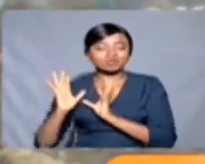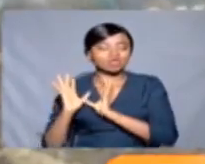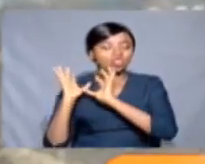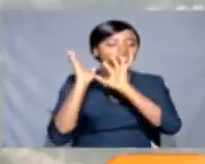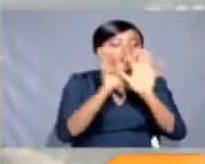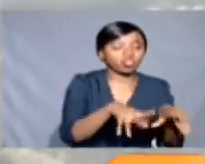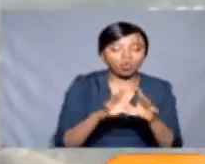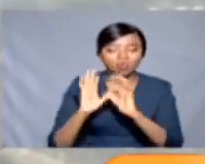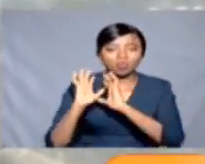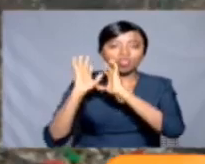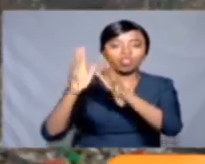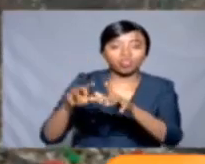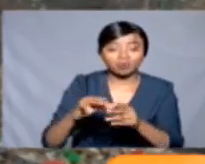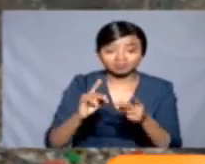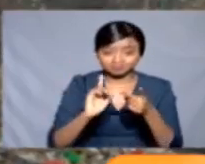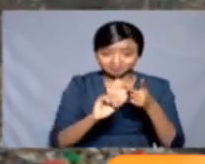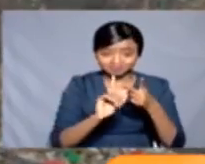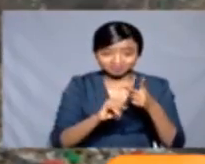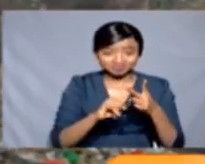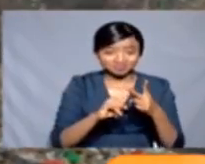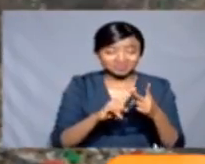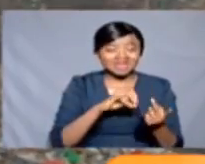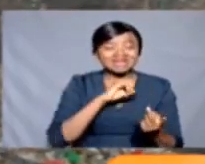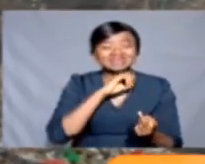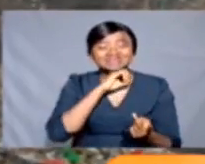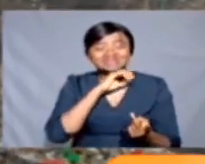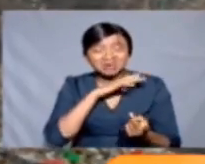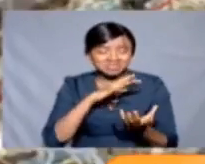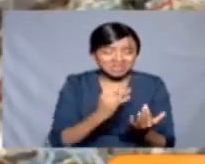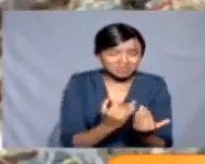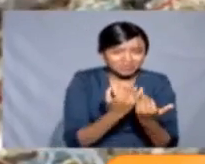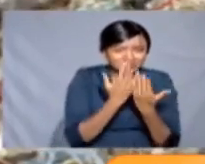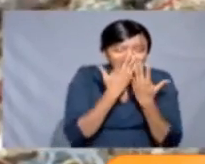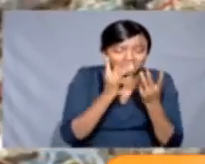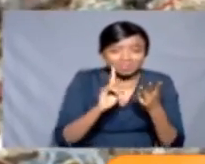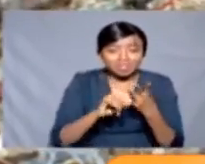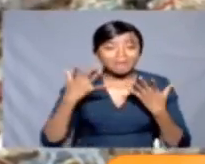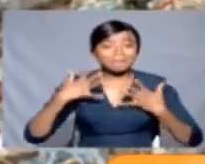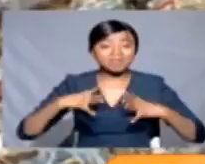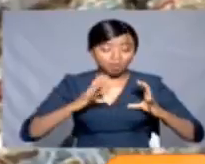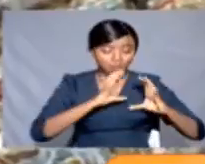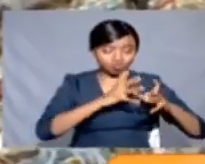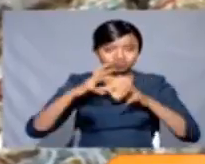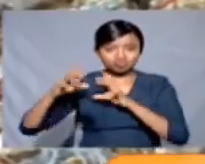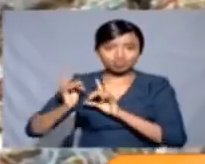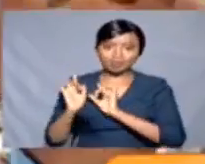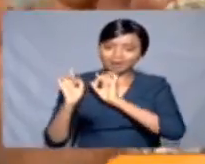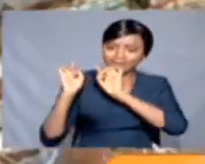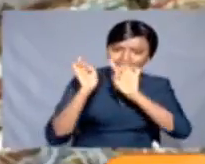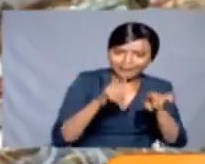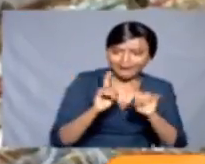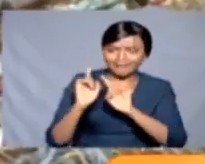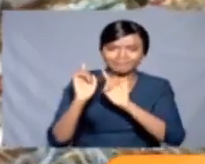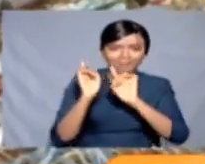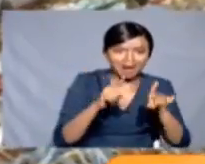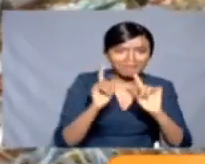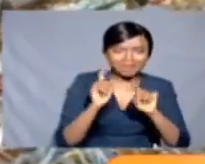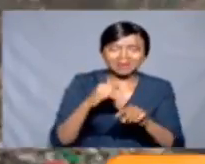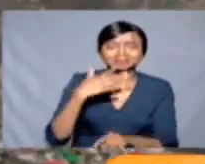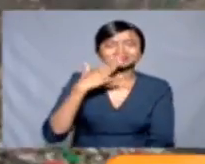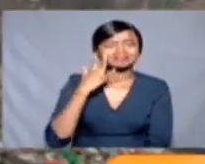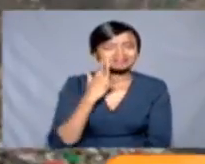second is smoke pollution. The third are dam site workers, a group of Kenyans who come here every single